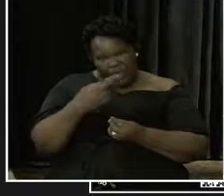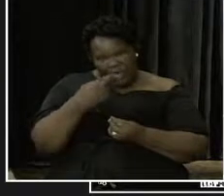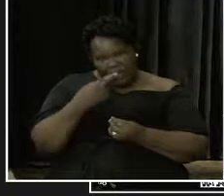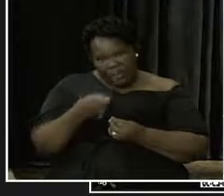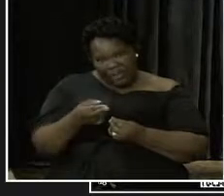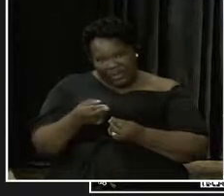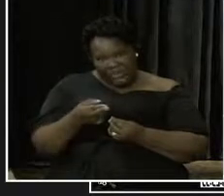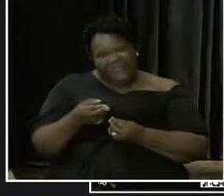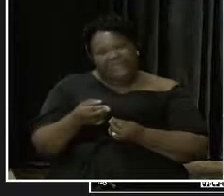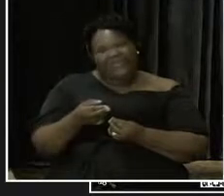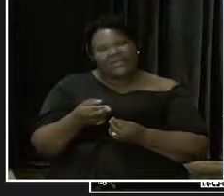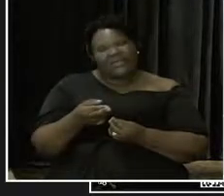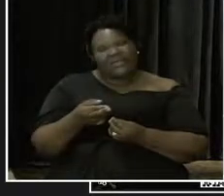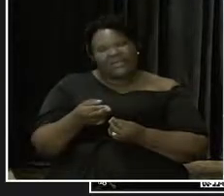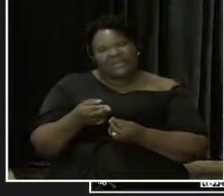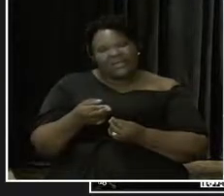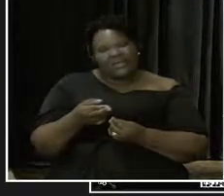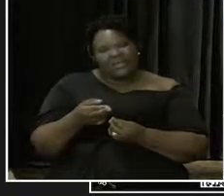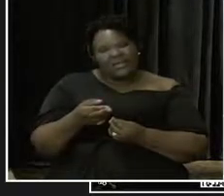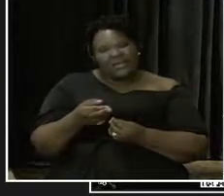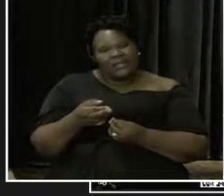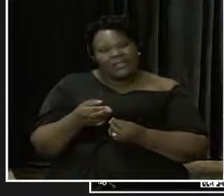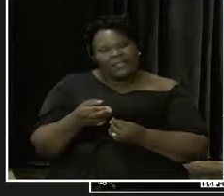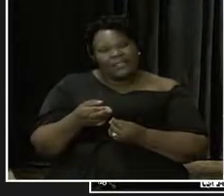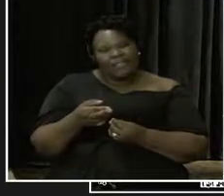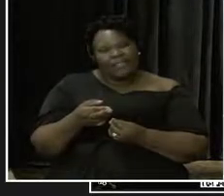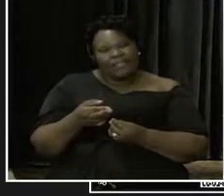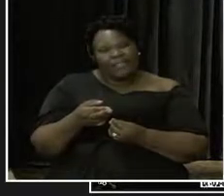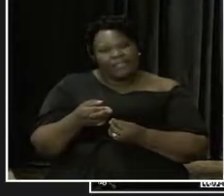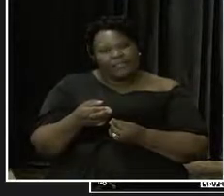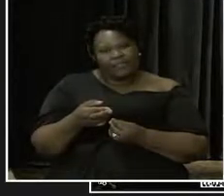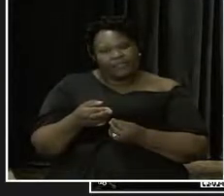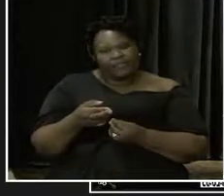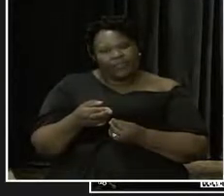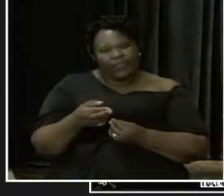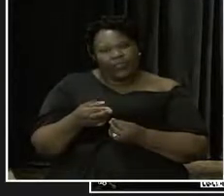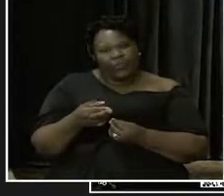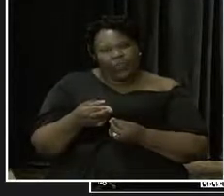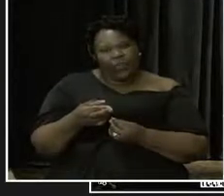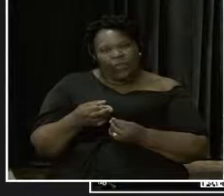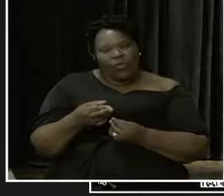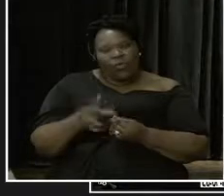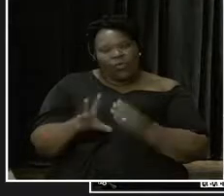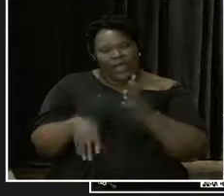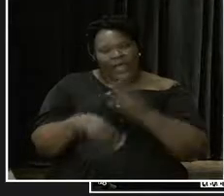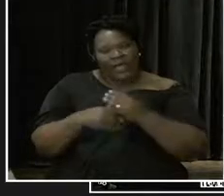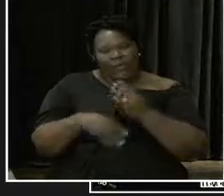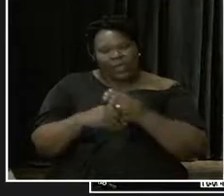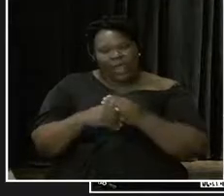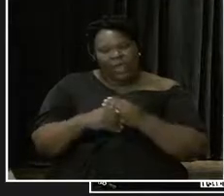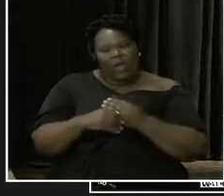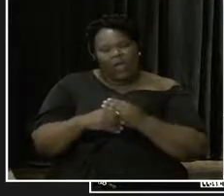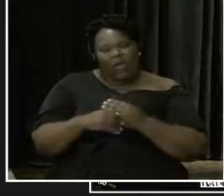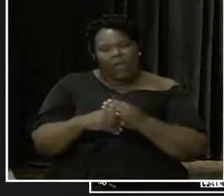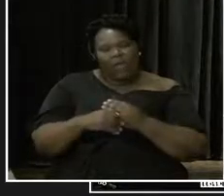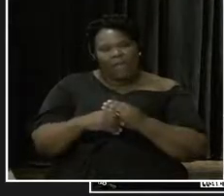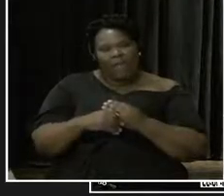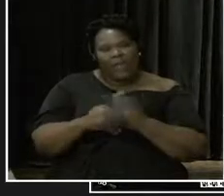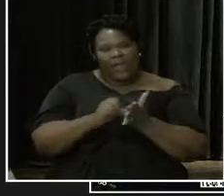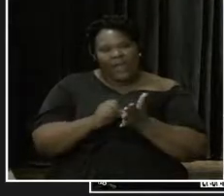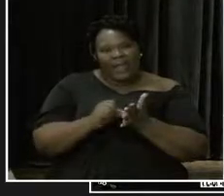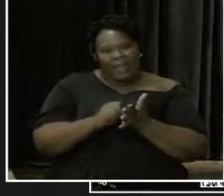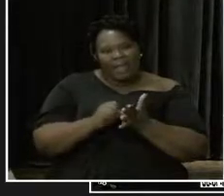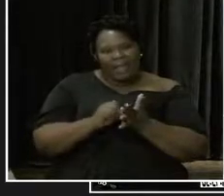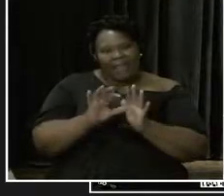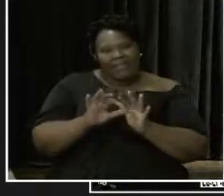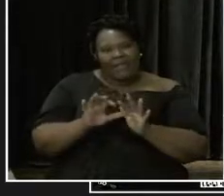quick fix which is highly irregular, is the fixing of scores for almost 5,000 employees who are costed and scored